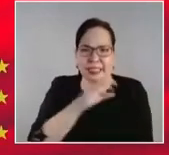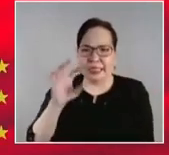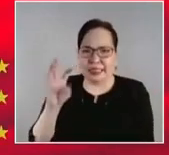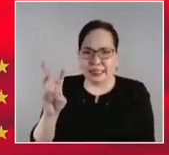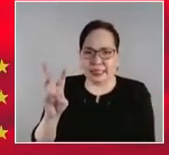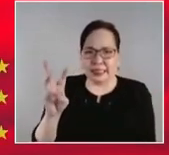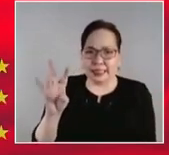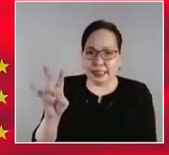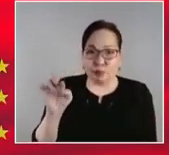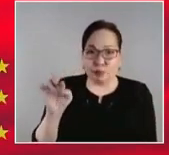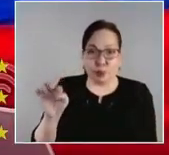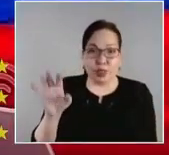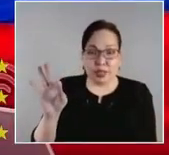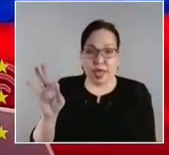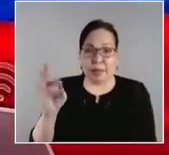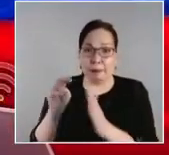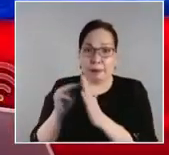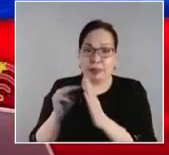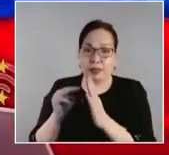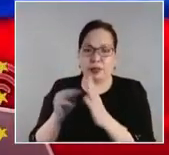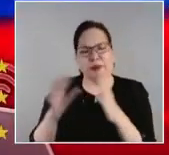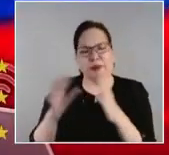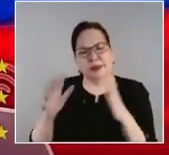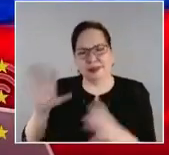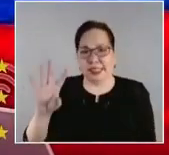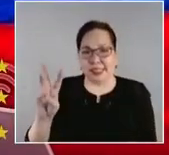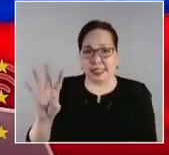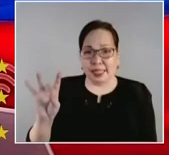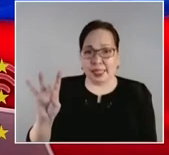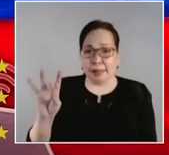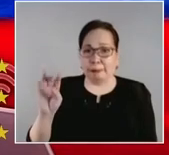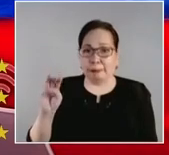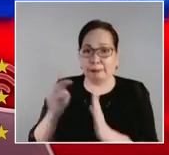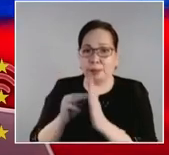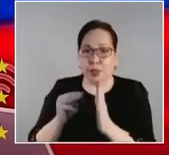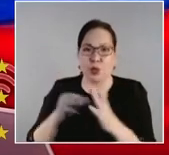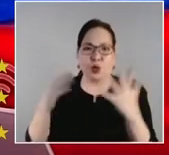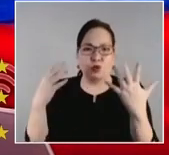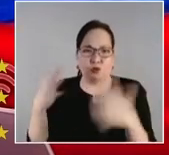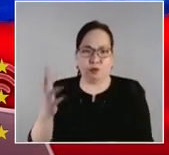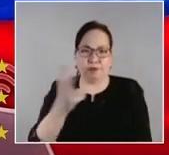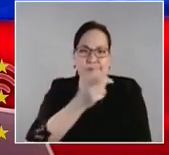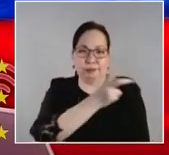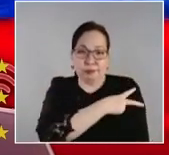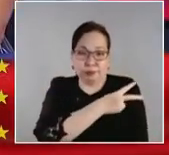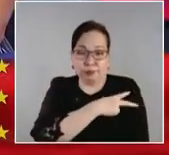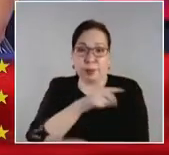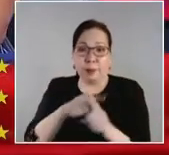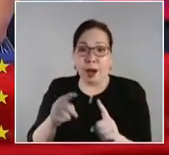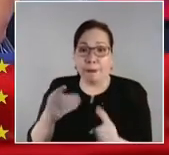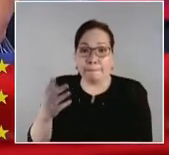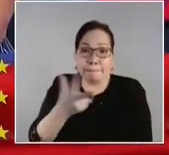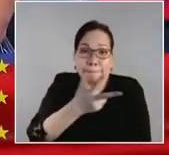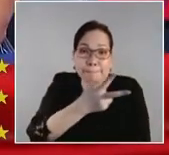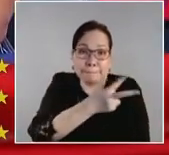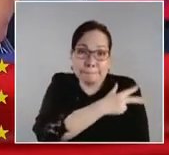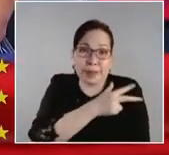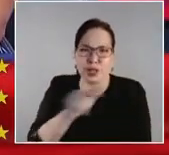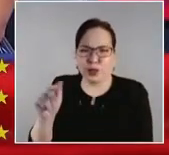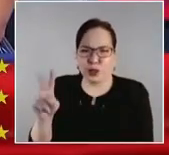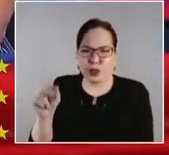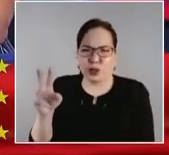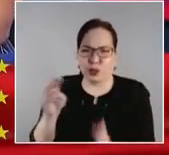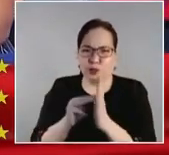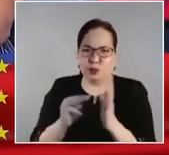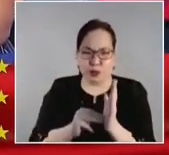Let's put it at 68 million. Pero yung boosters, 13 million pa lang po ang nagpa-booster shots. Sa harap po ng banta